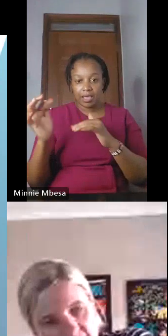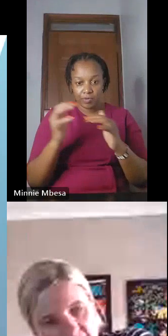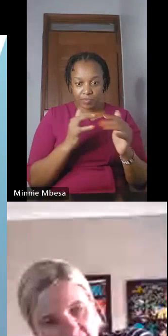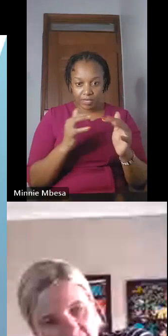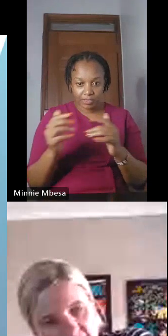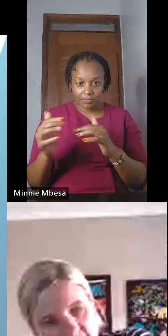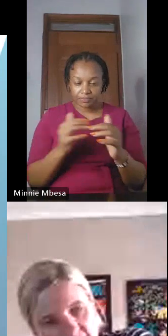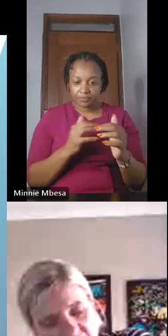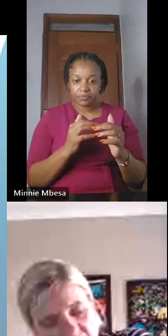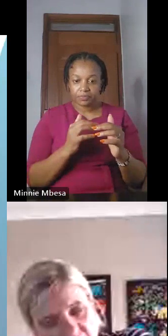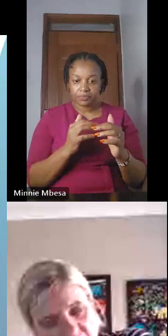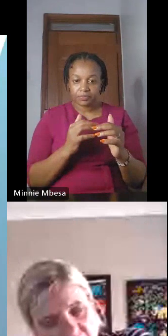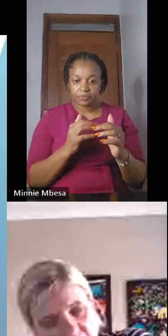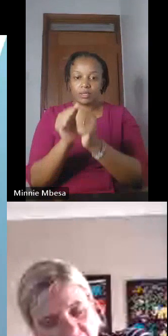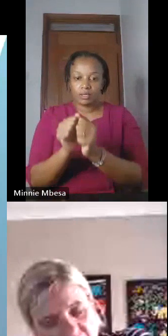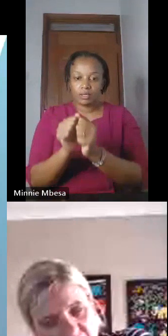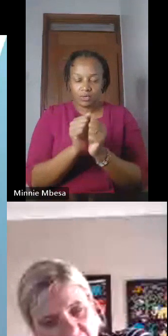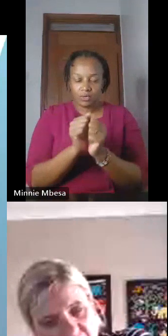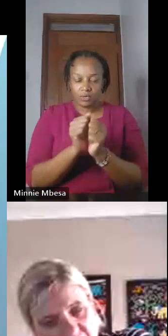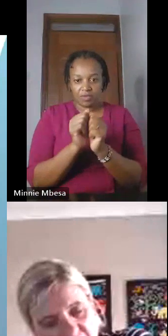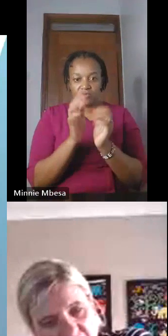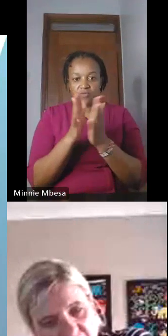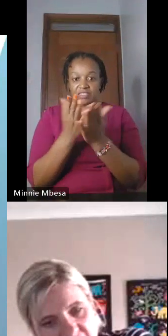together with the plea is to say